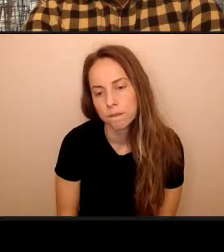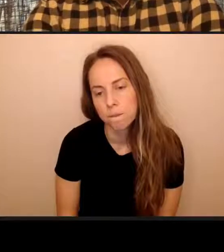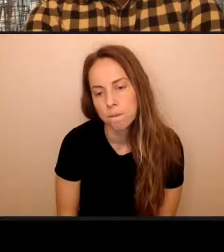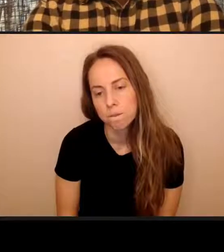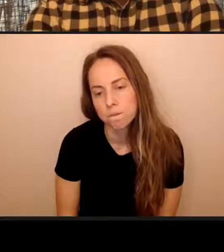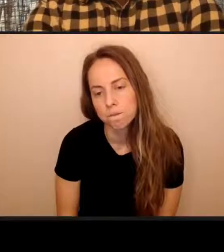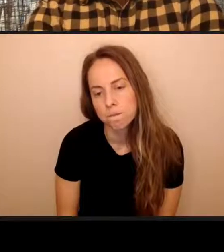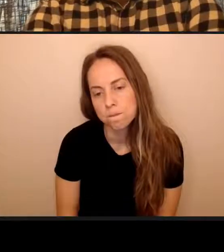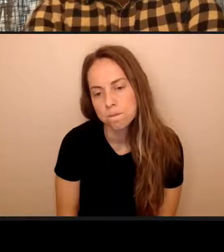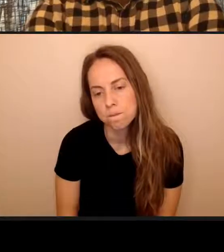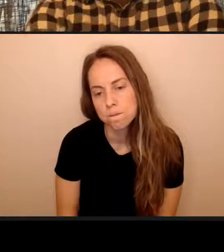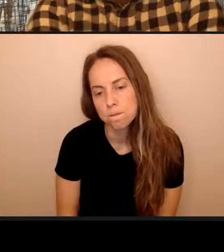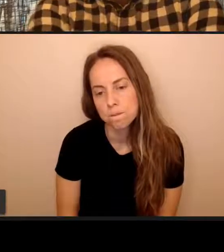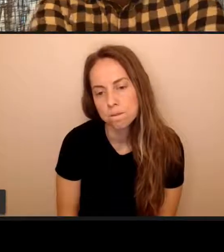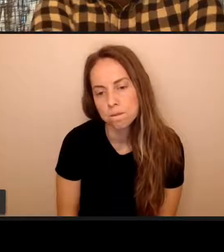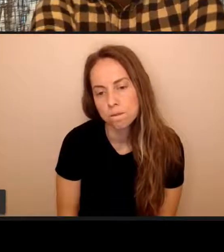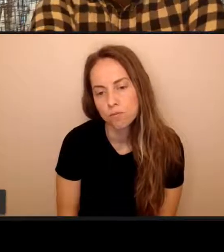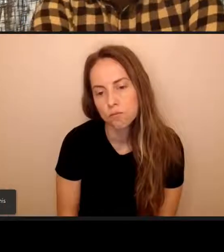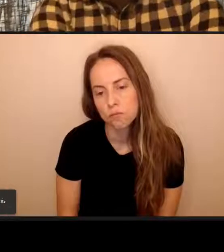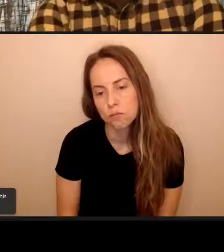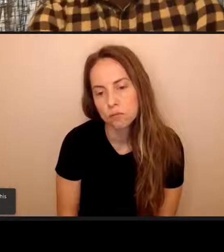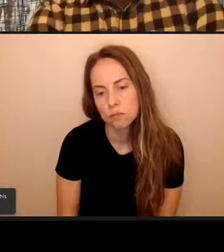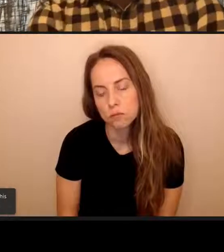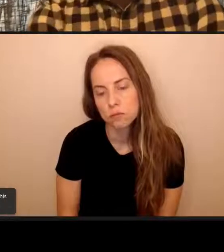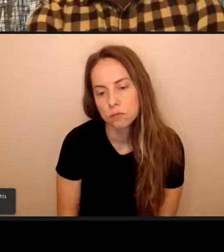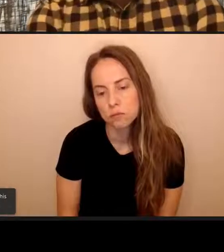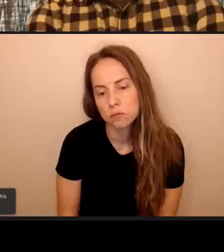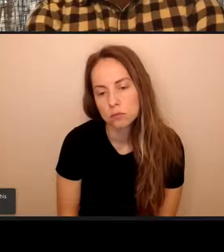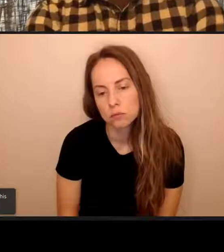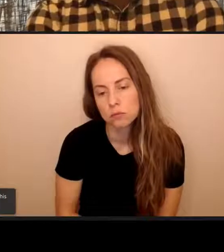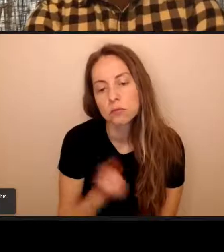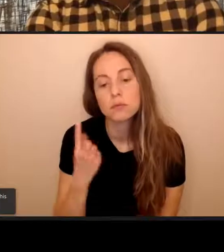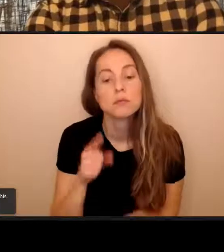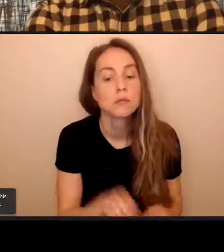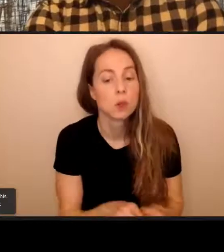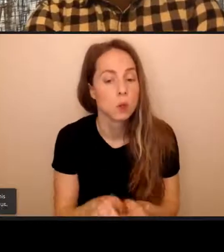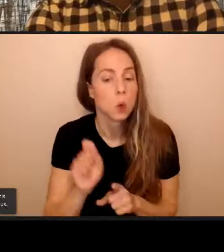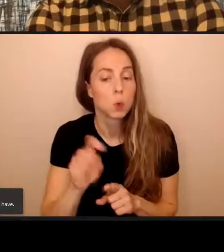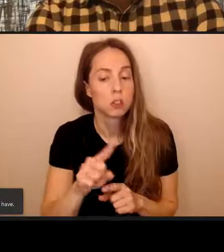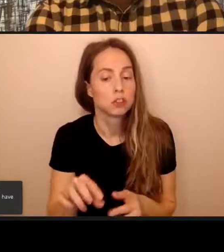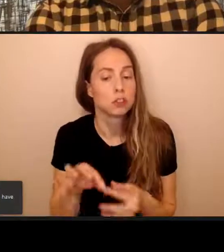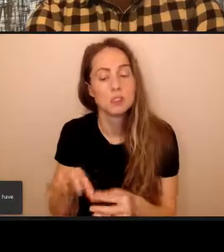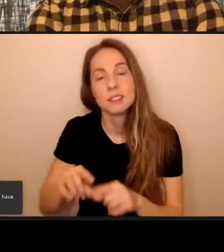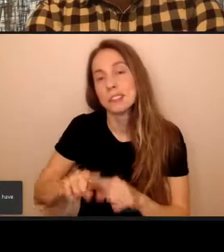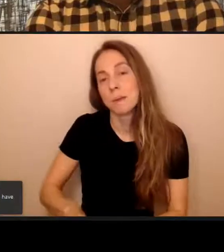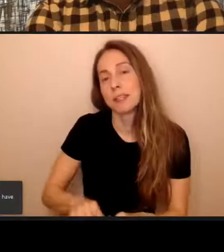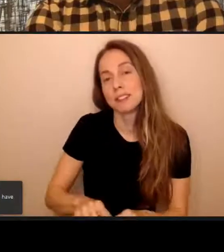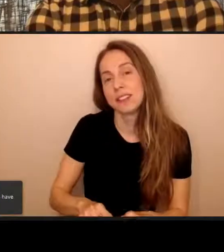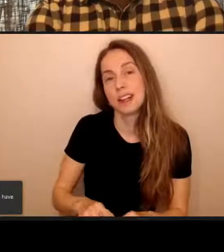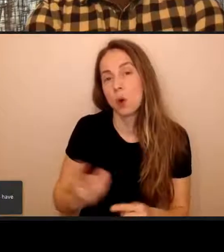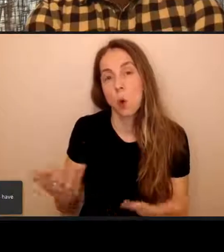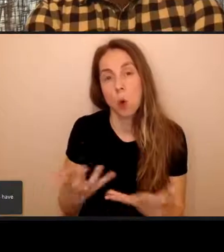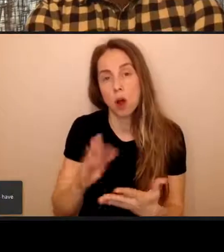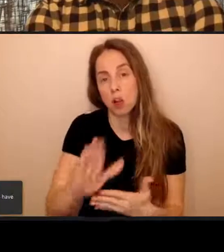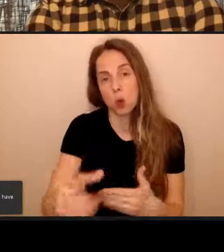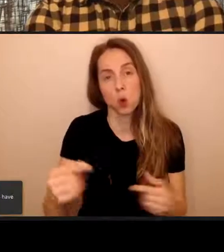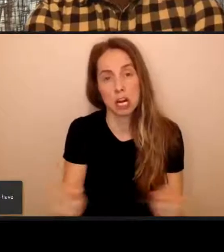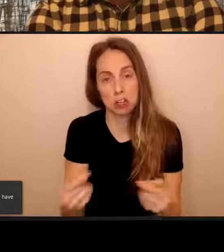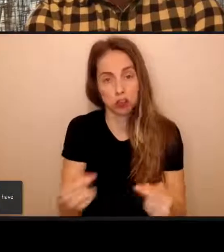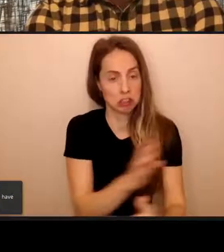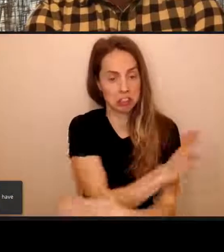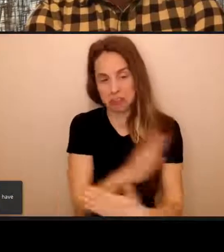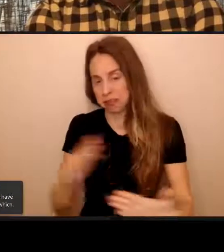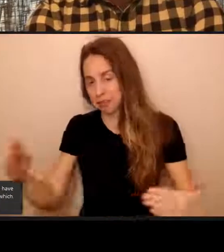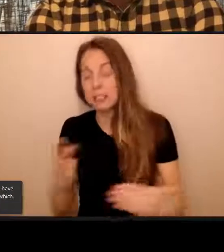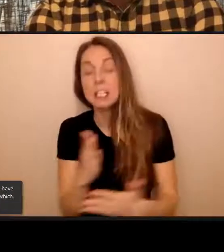So there's also a question about, and this depends on the injury level too. Some of us have what we call complete spinal cord injury,